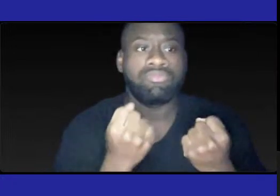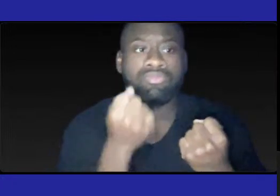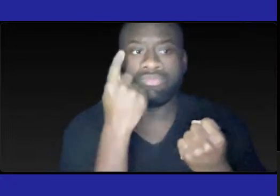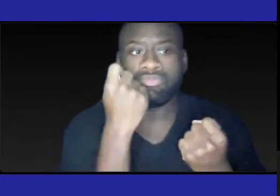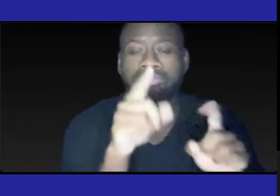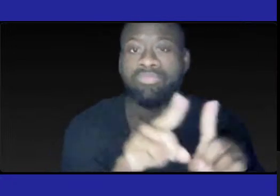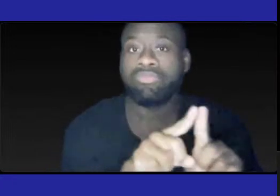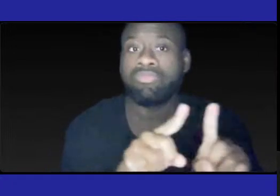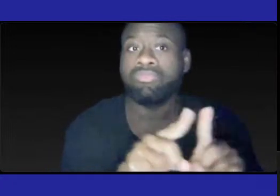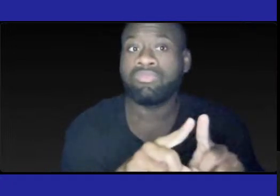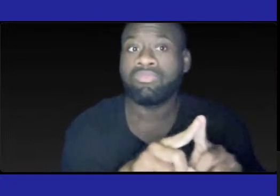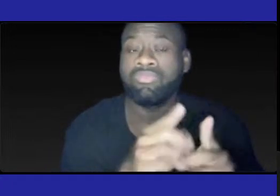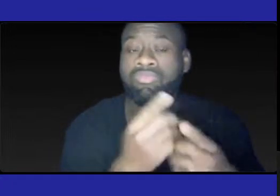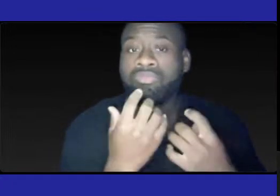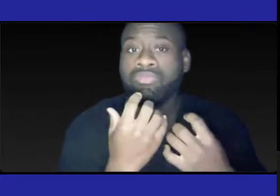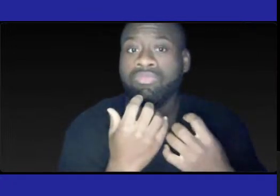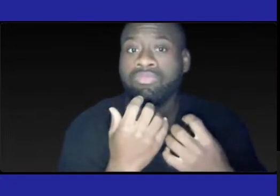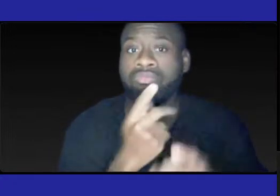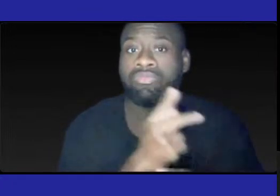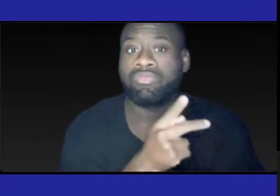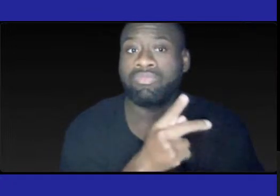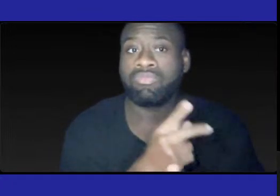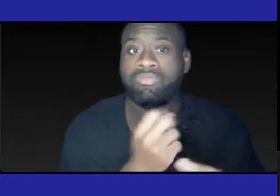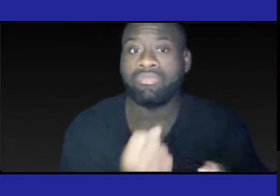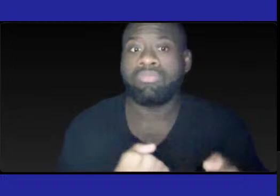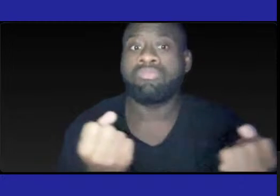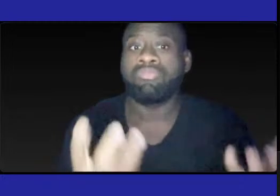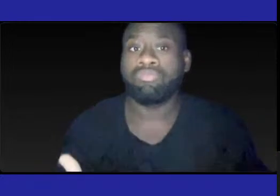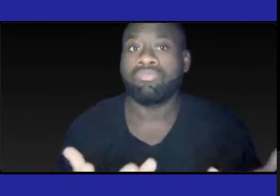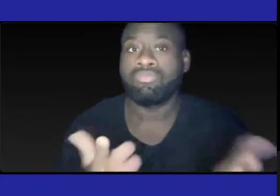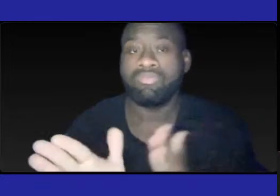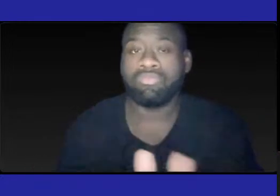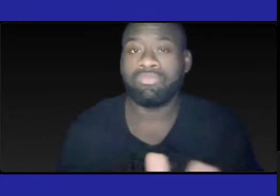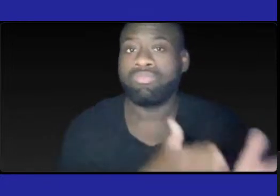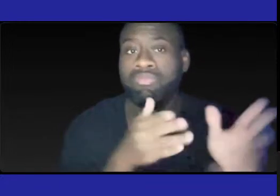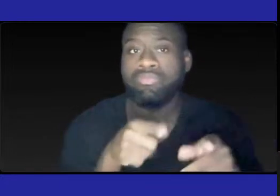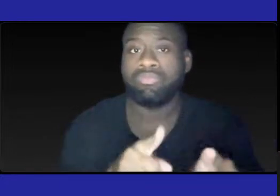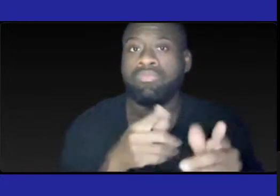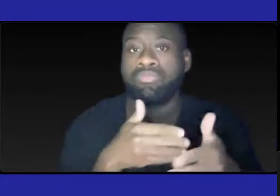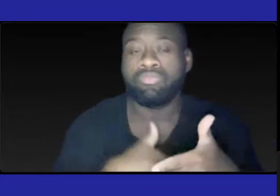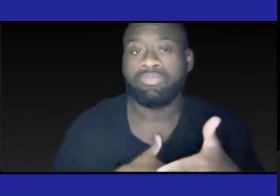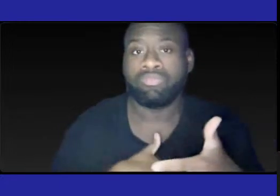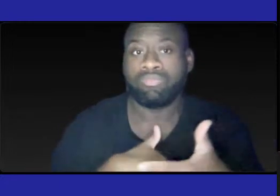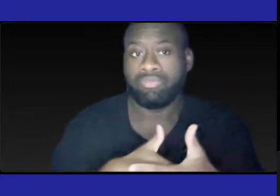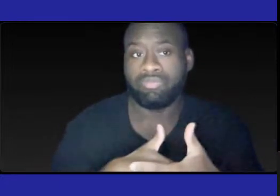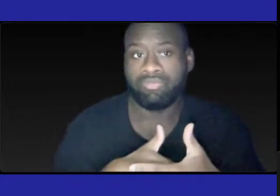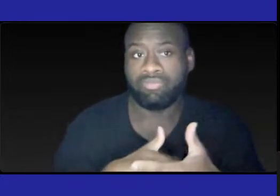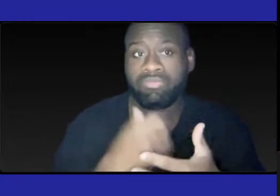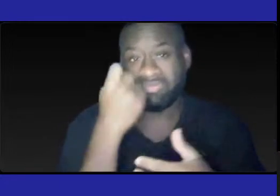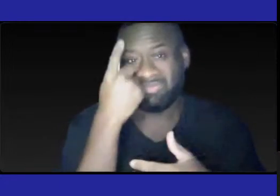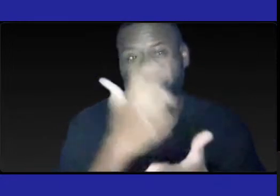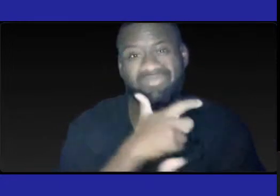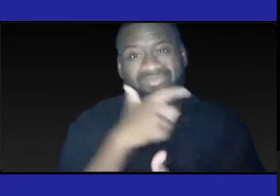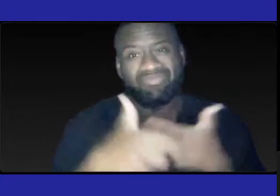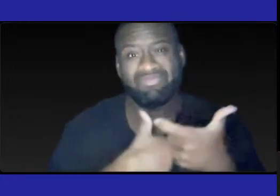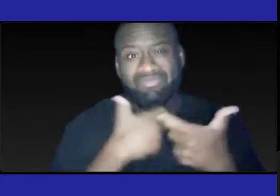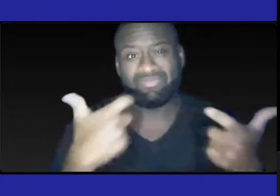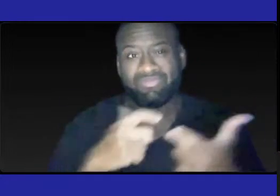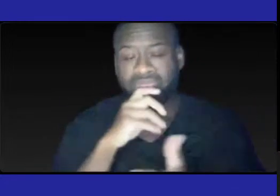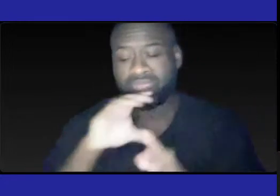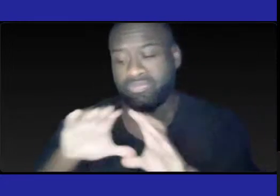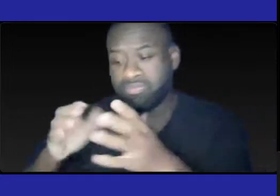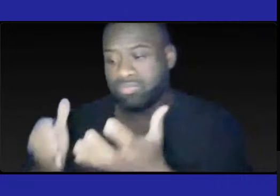or create a multidisciplinary plan around their pregnancy. There's a much larger group of women who are